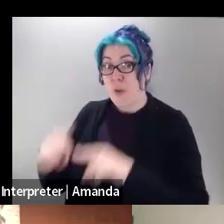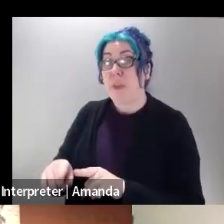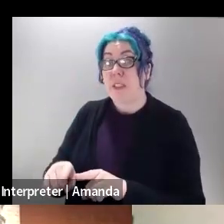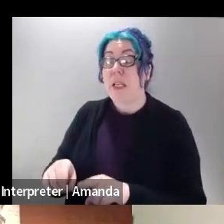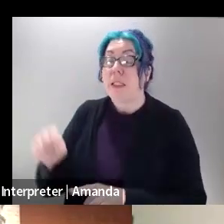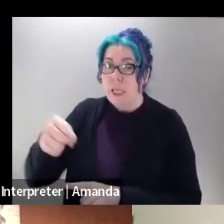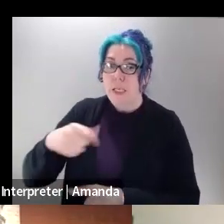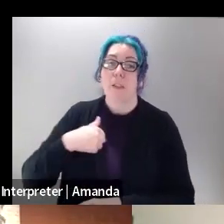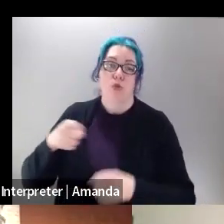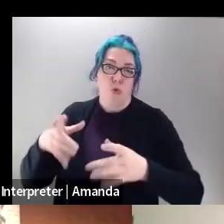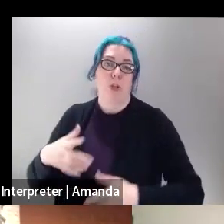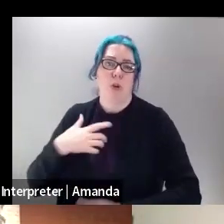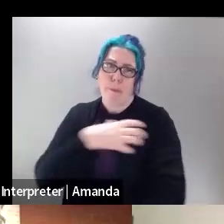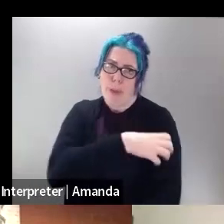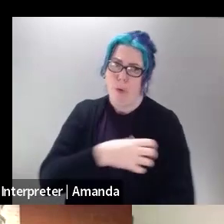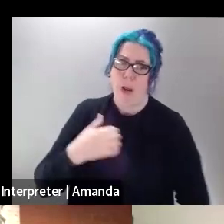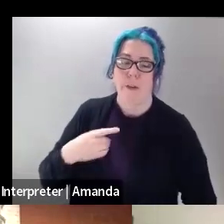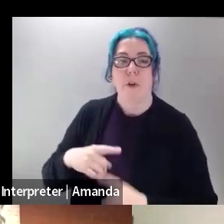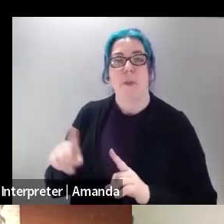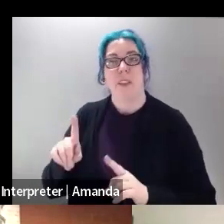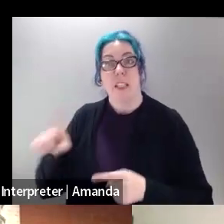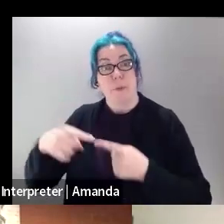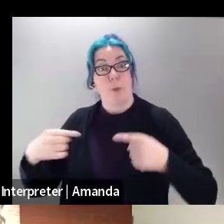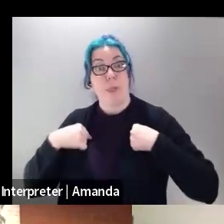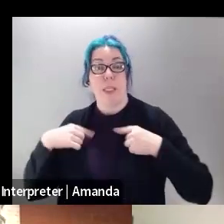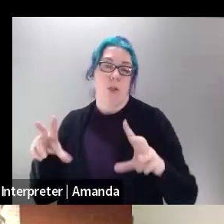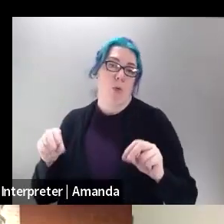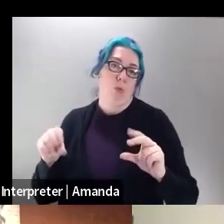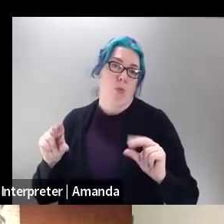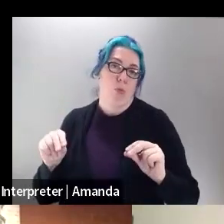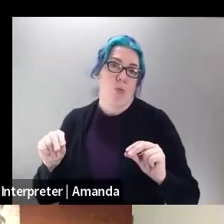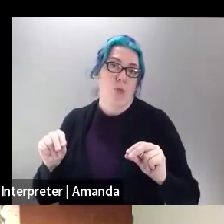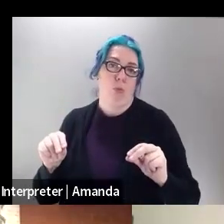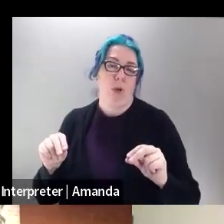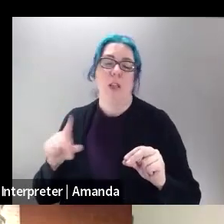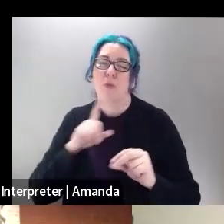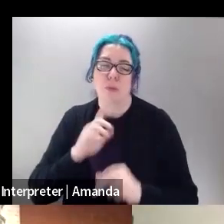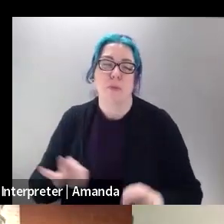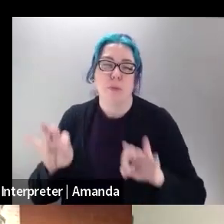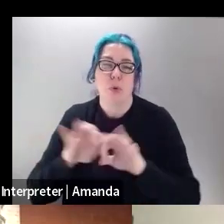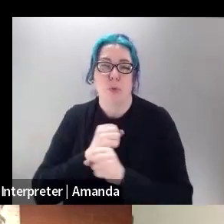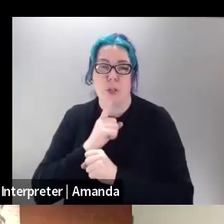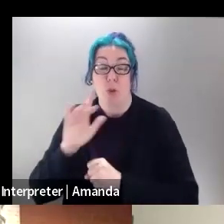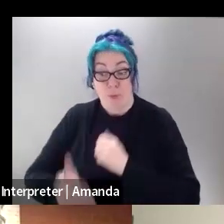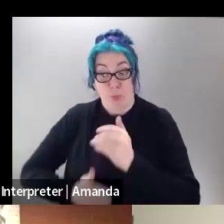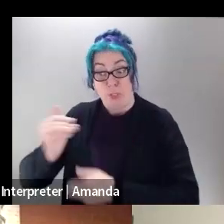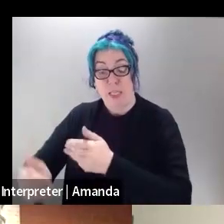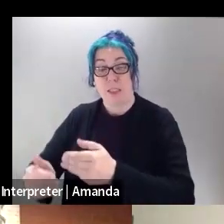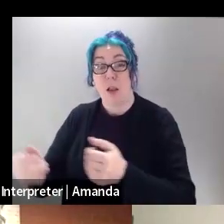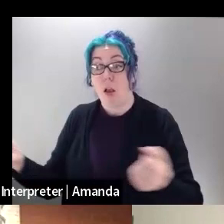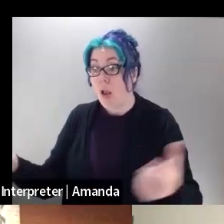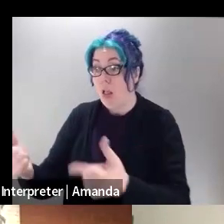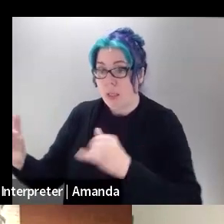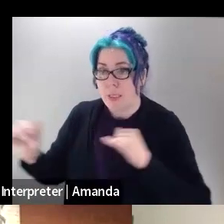to decenter yourself and to make sure that you are entering the process, you know, generously and collaboratively